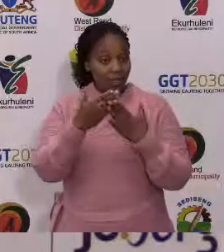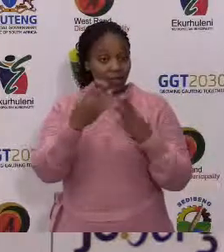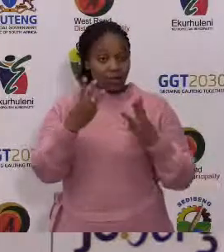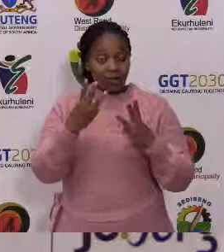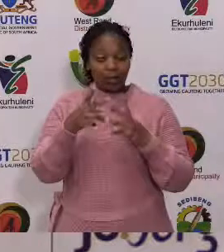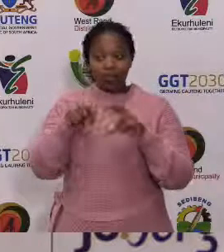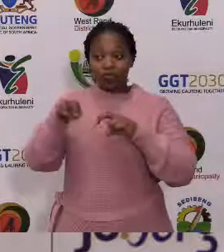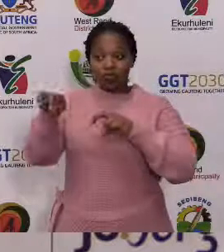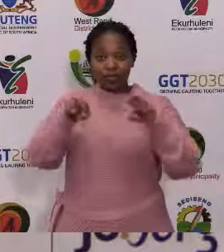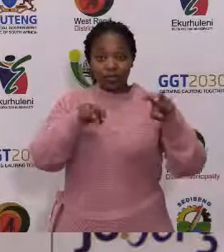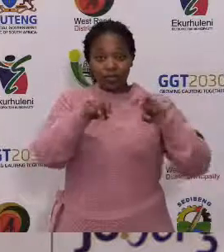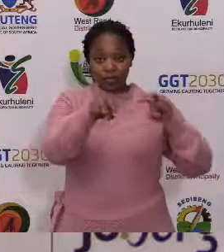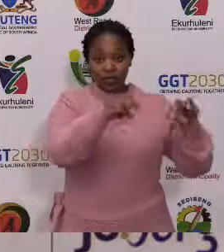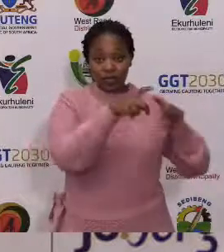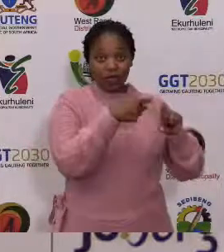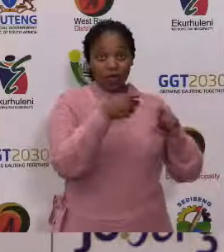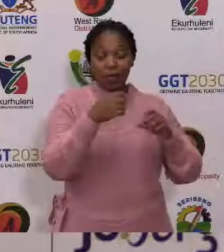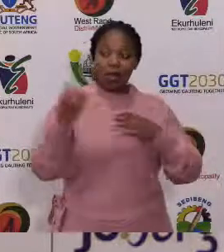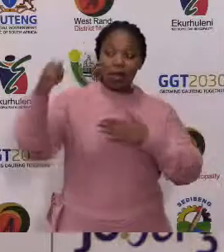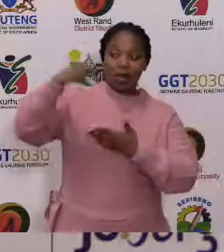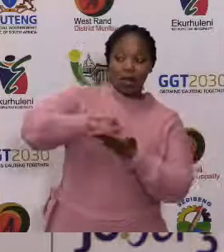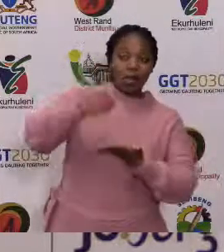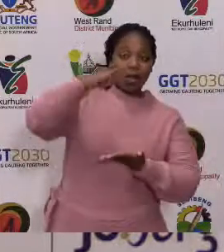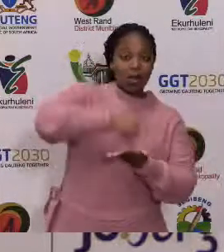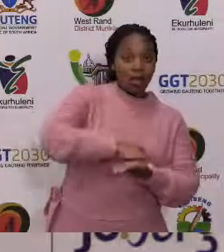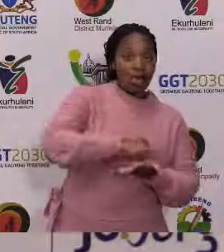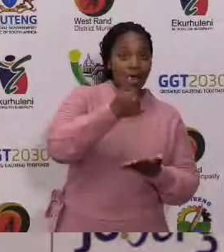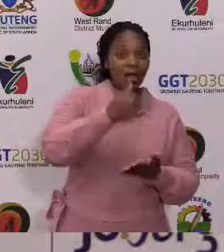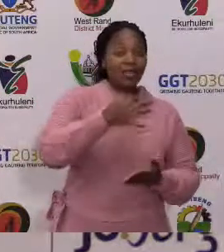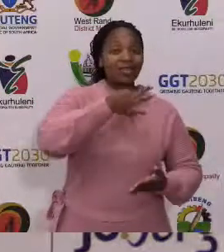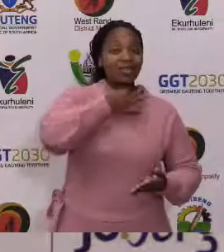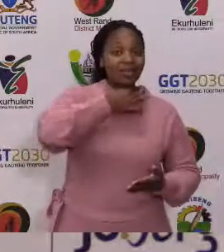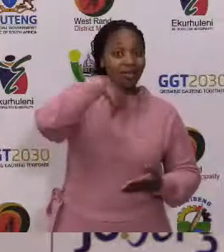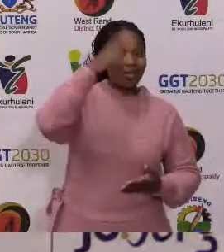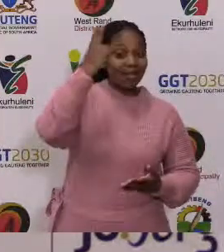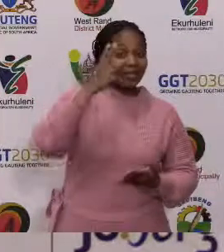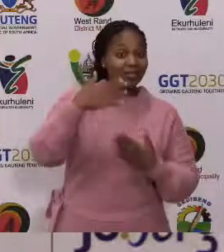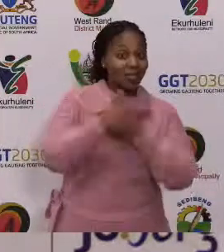travelers from high-risk countries, including India?